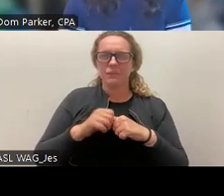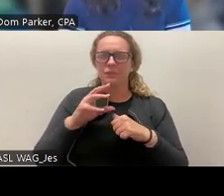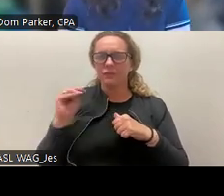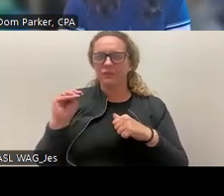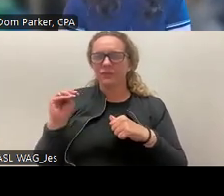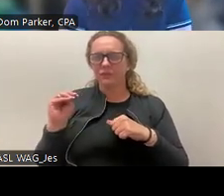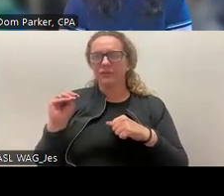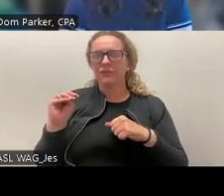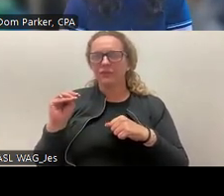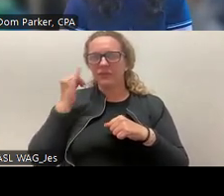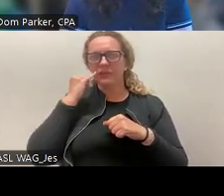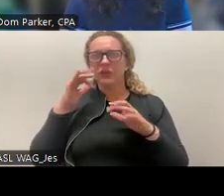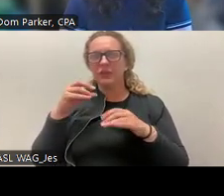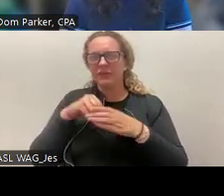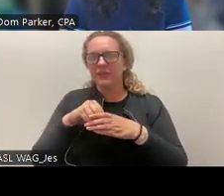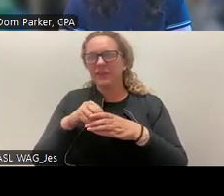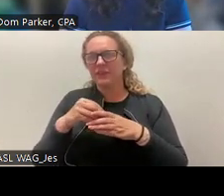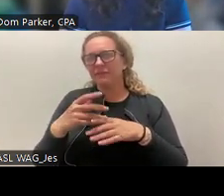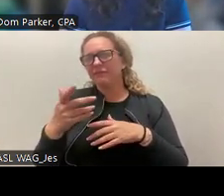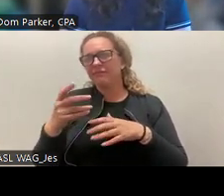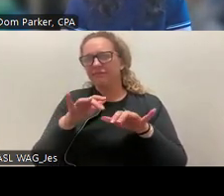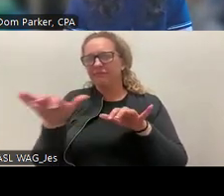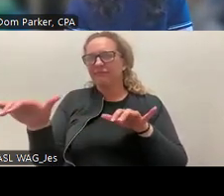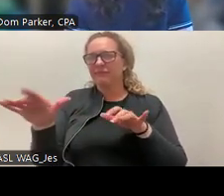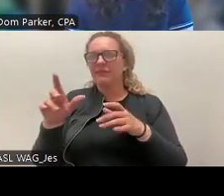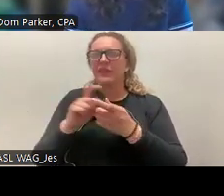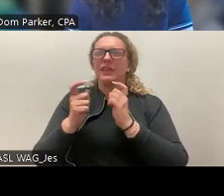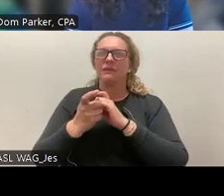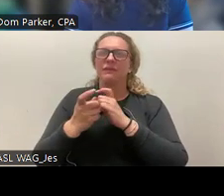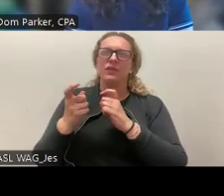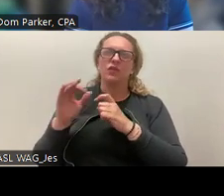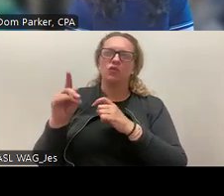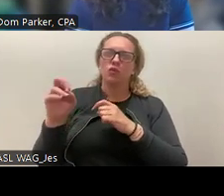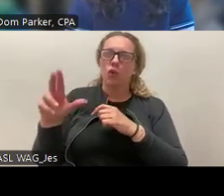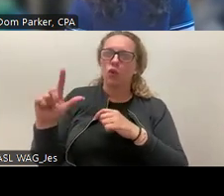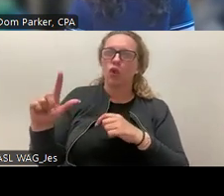and if you type in, adaptive controller or something,